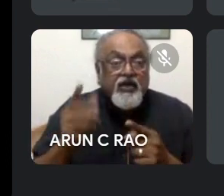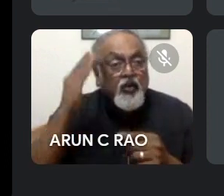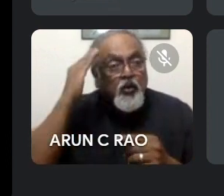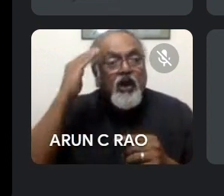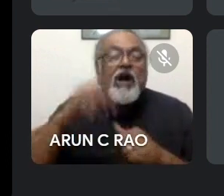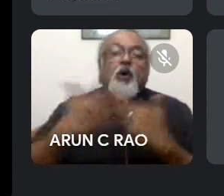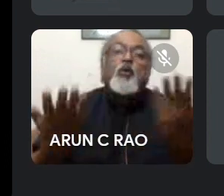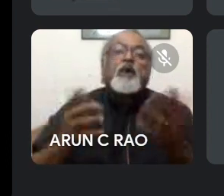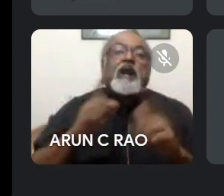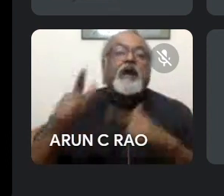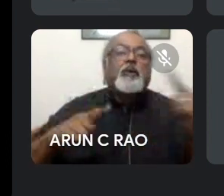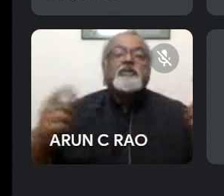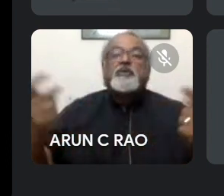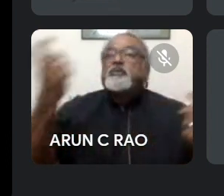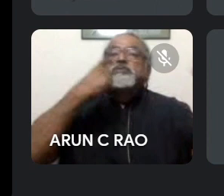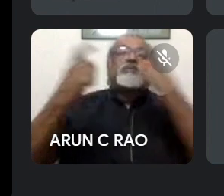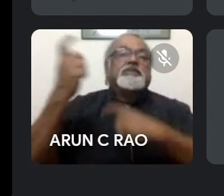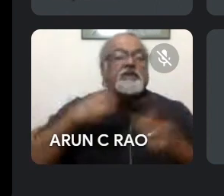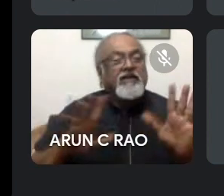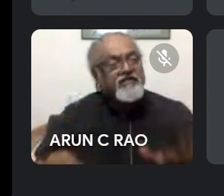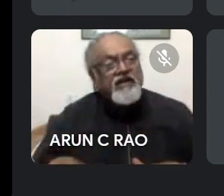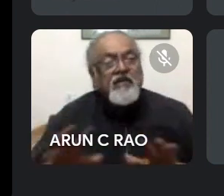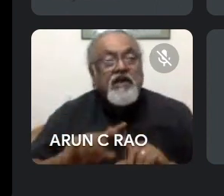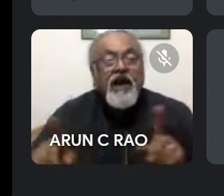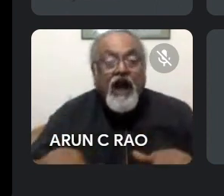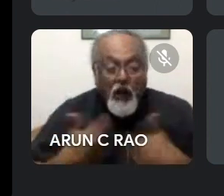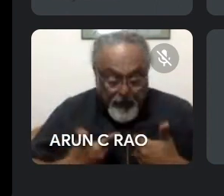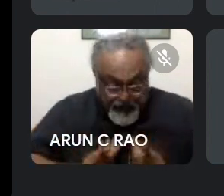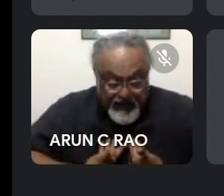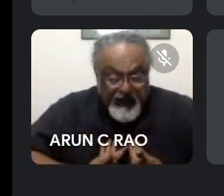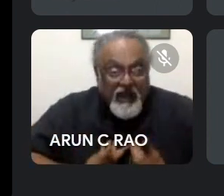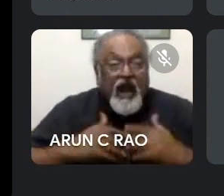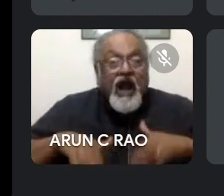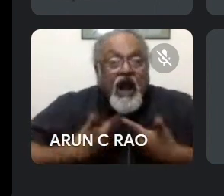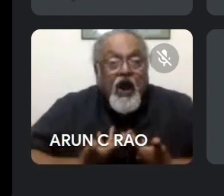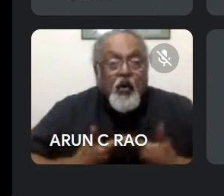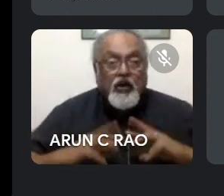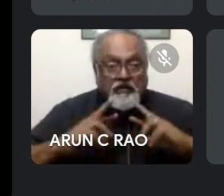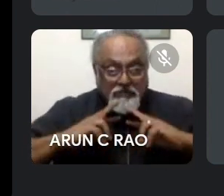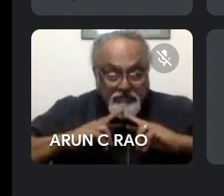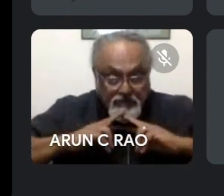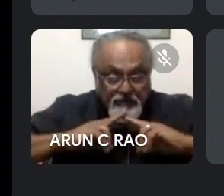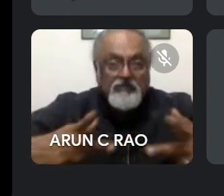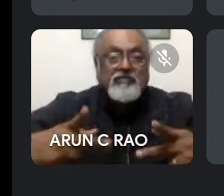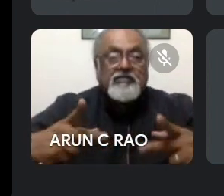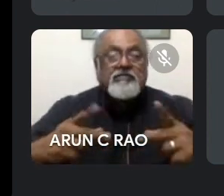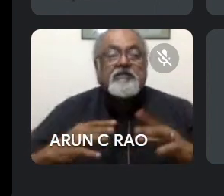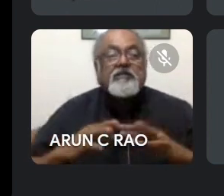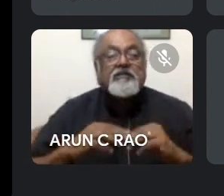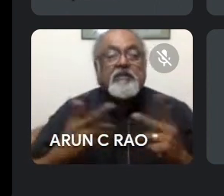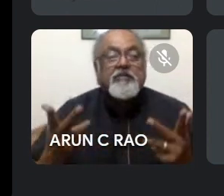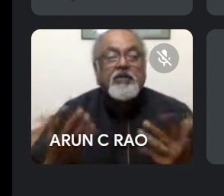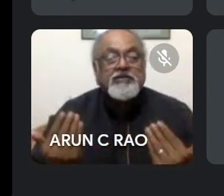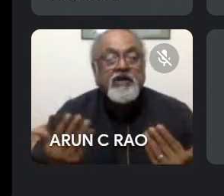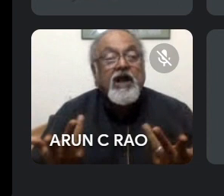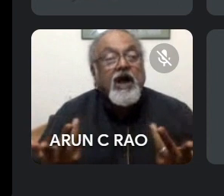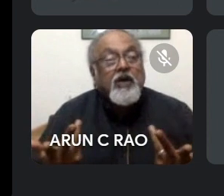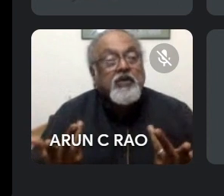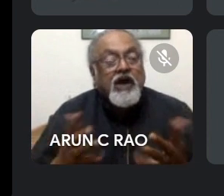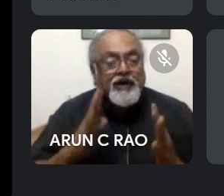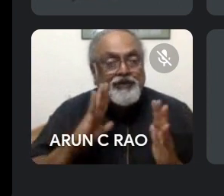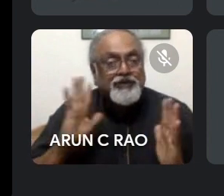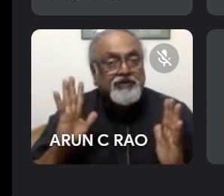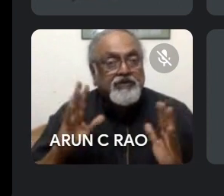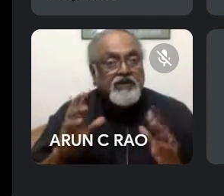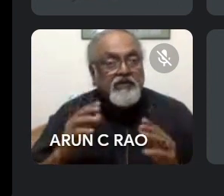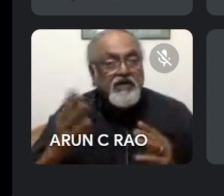way that gives them access to doing that. That's an extraordinary gift that, again, it